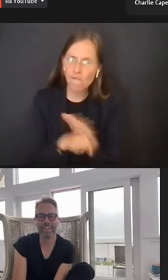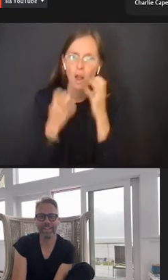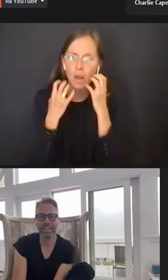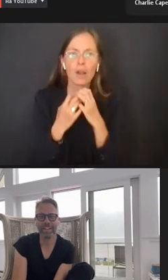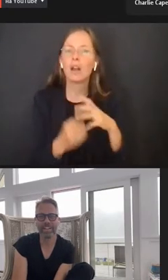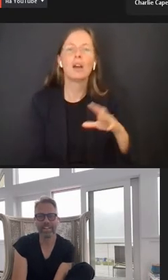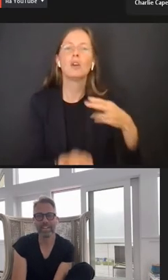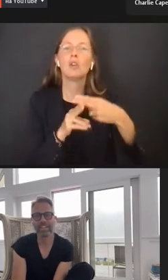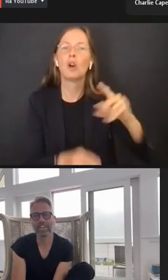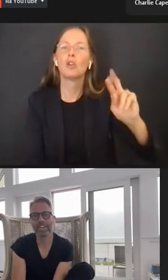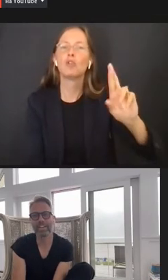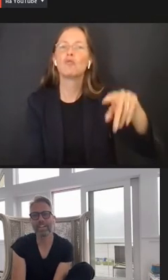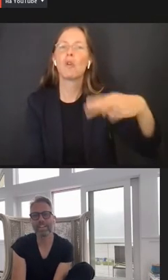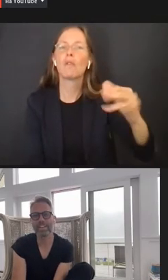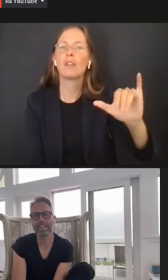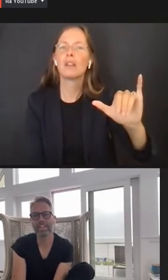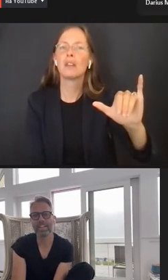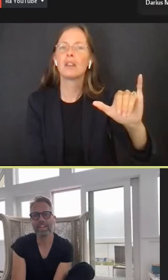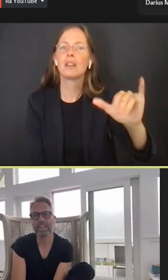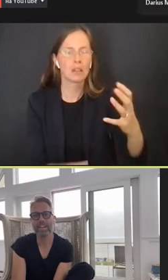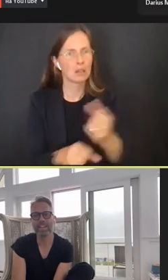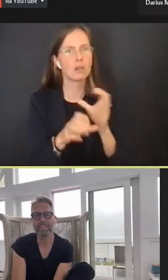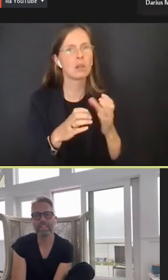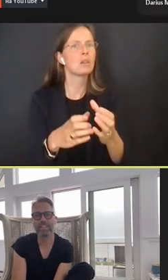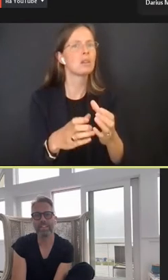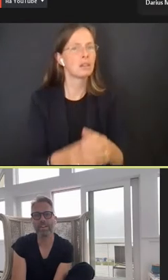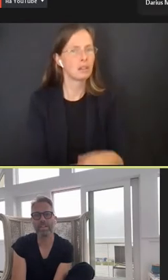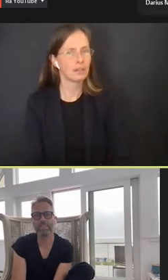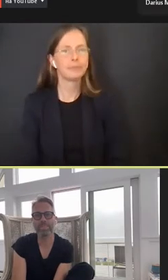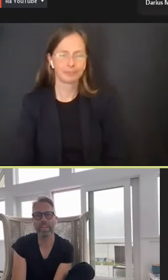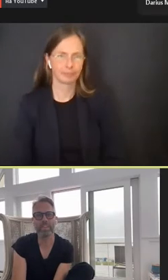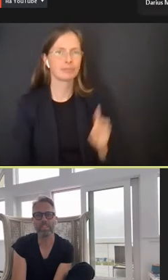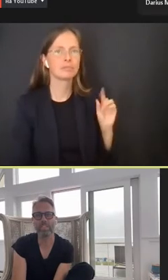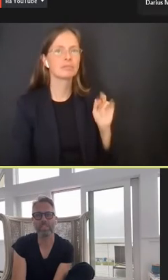I think. Yeah. Yeah.